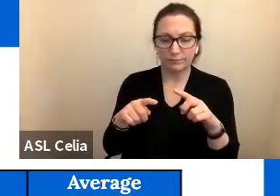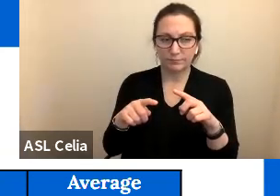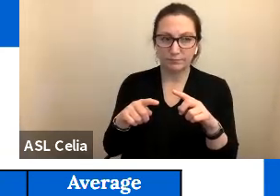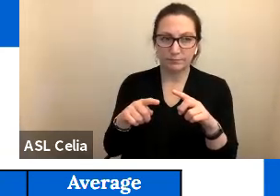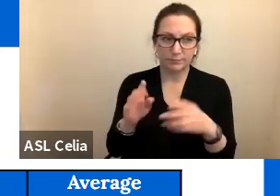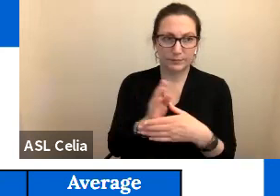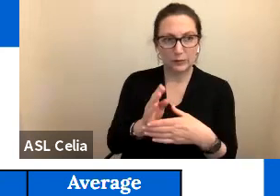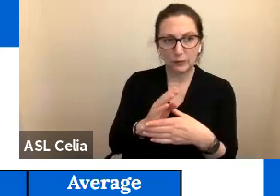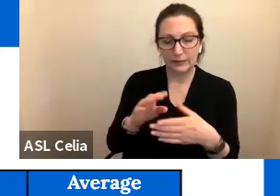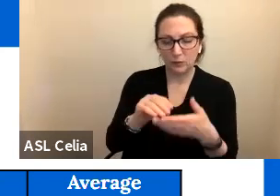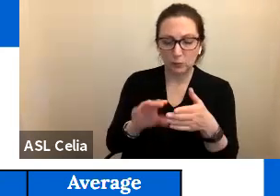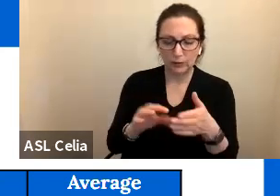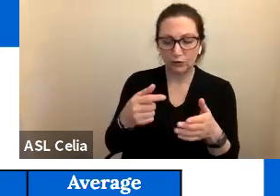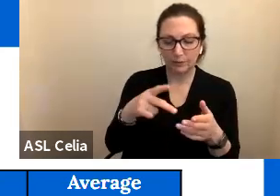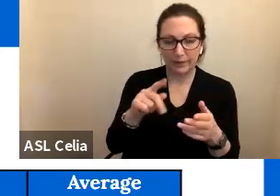overall GPA.